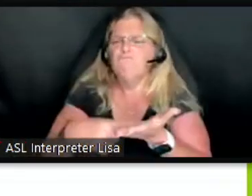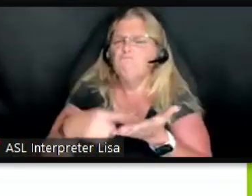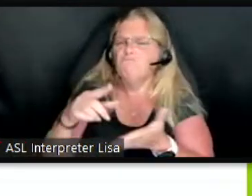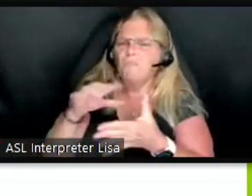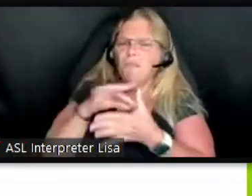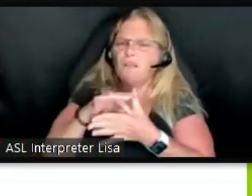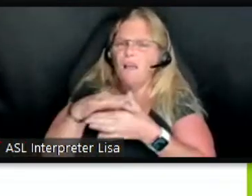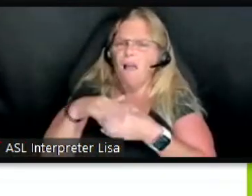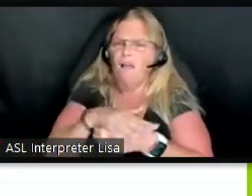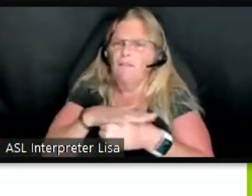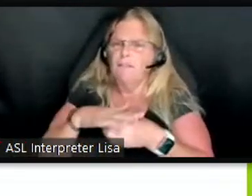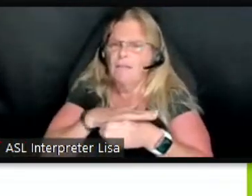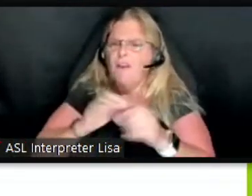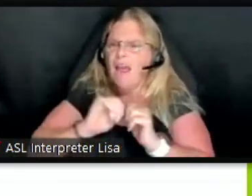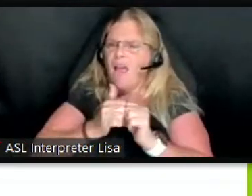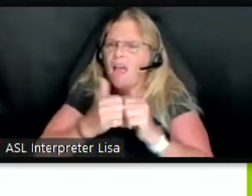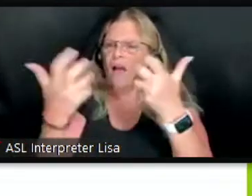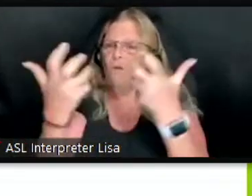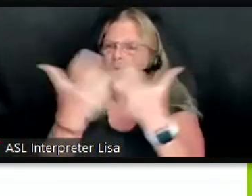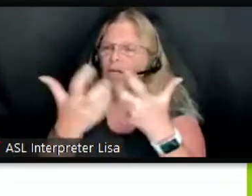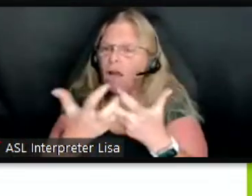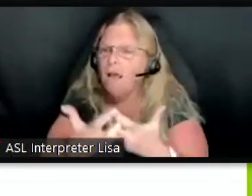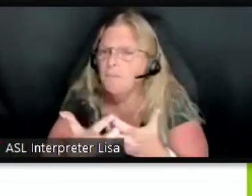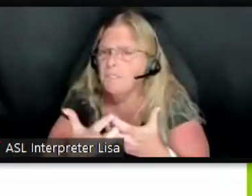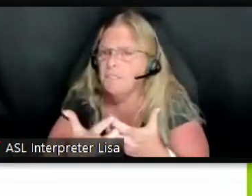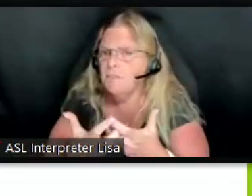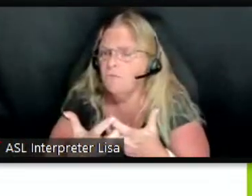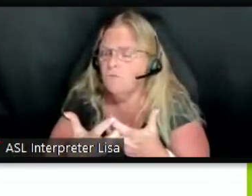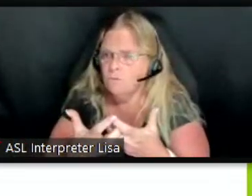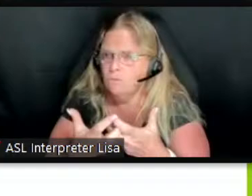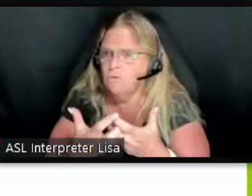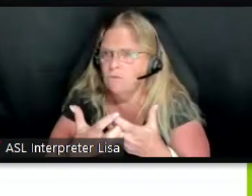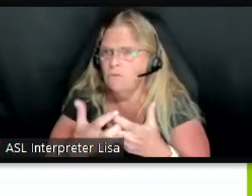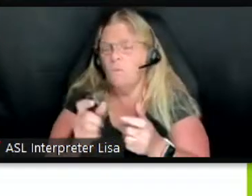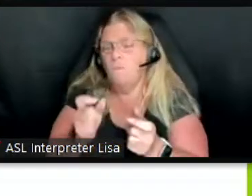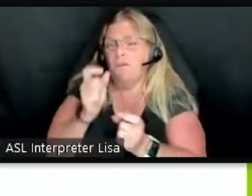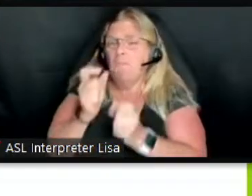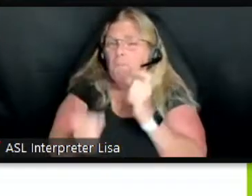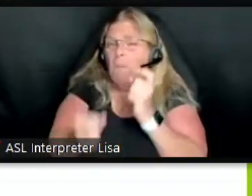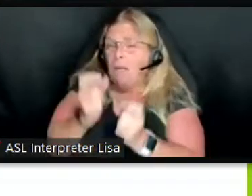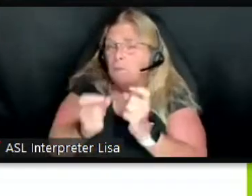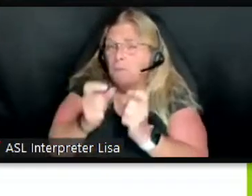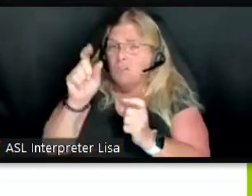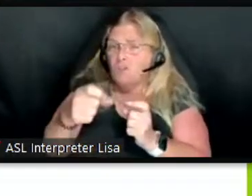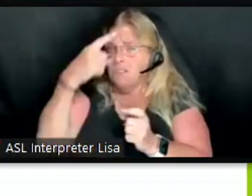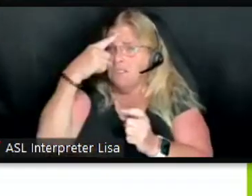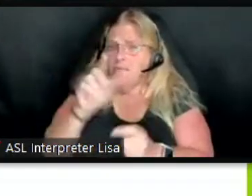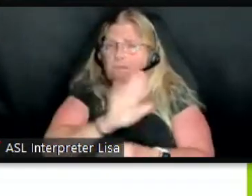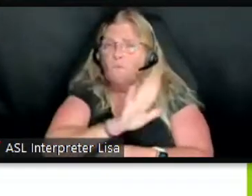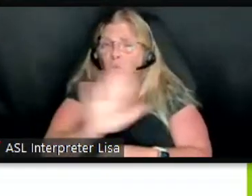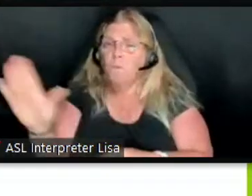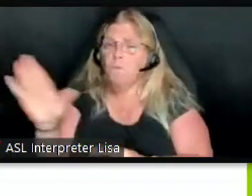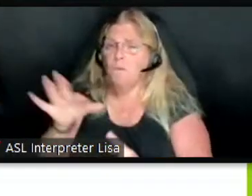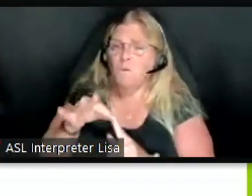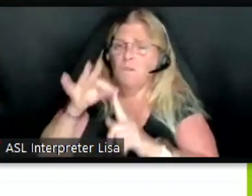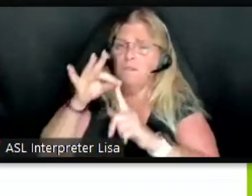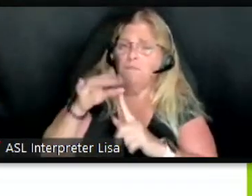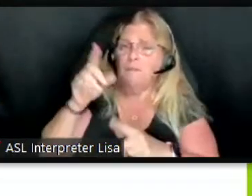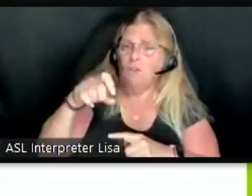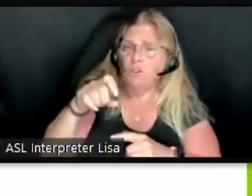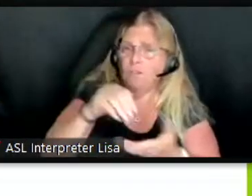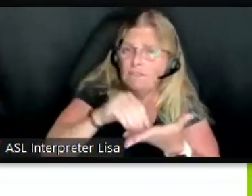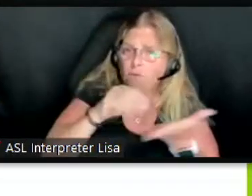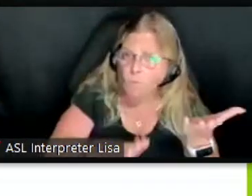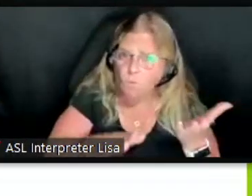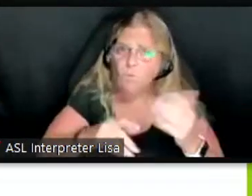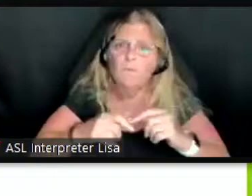accommodations, what accommodations be needed, what modifications may be needed, skill set, and then knowledge, skills, and